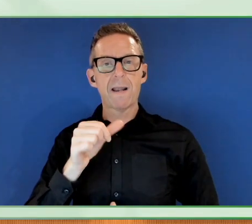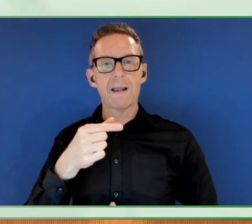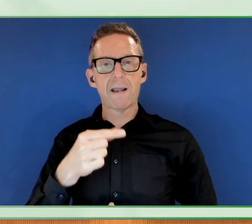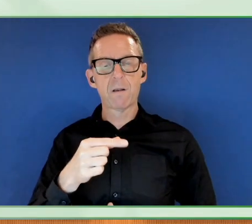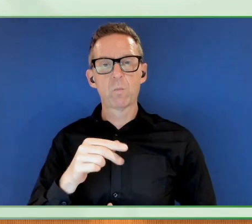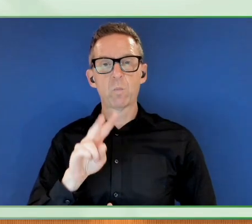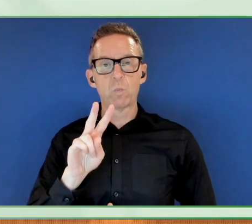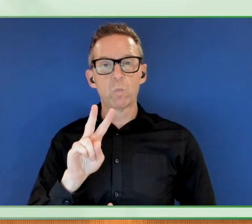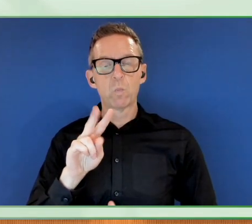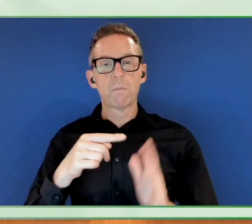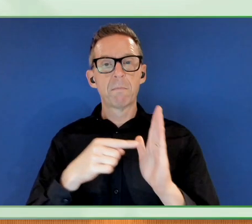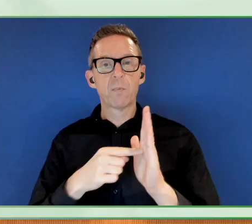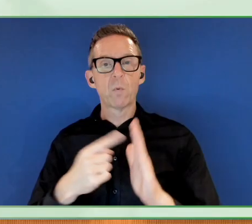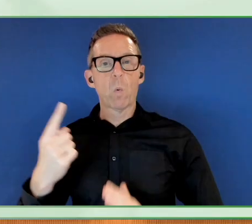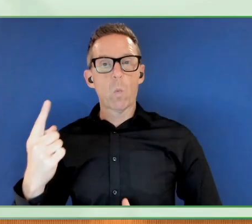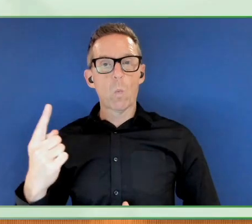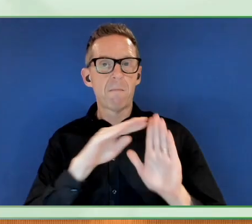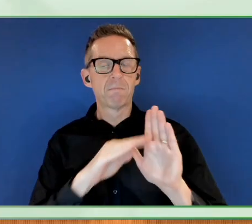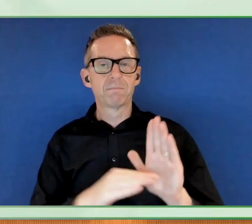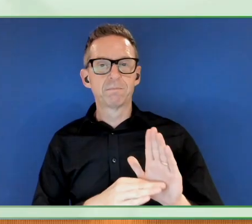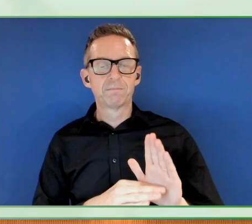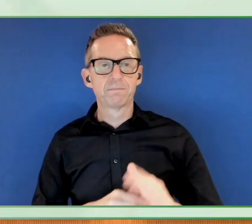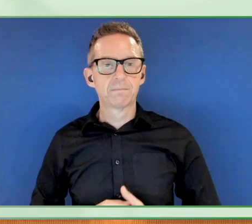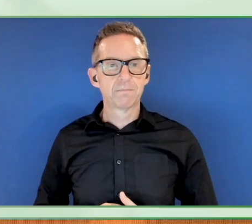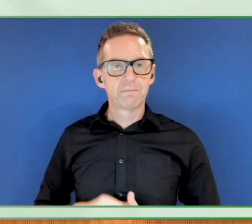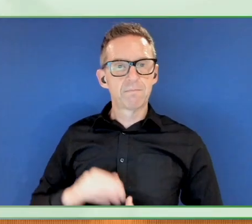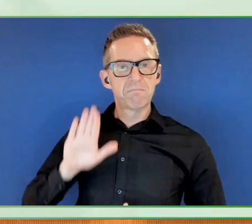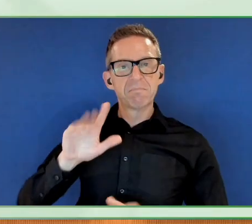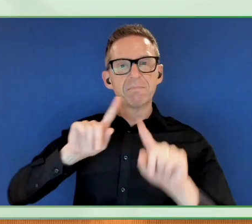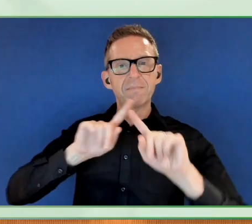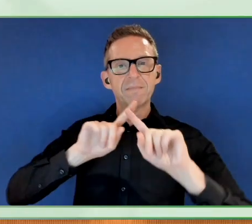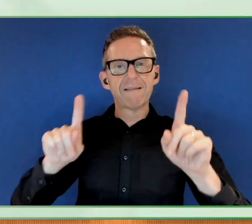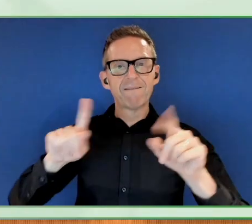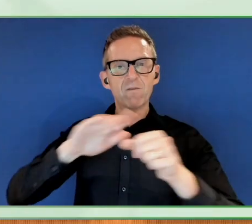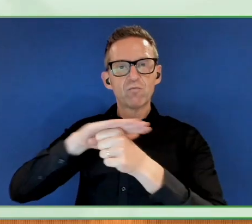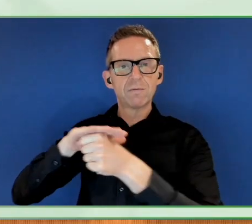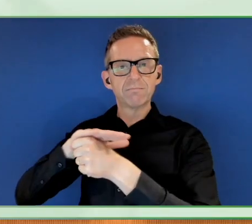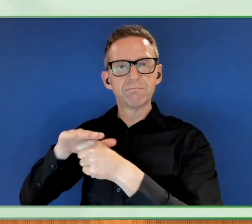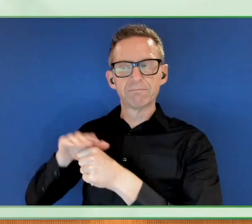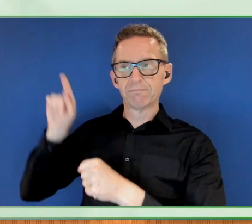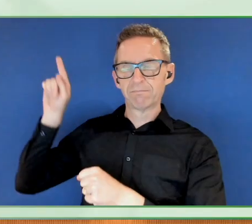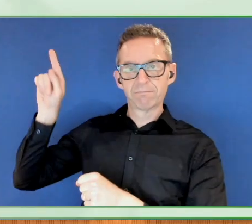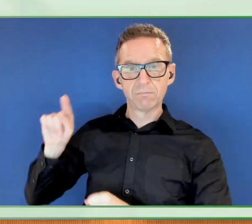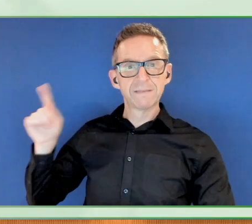2.1 requirements per municipality. And the map is almost fully green, which means